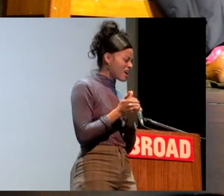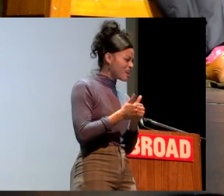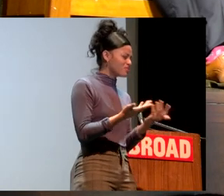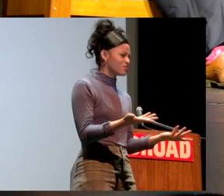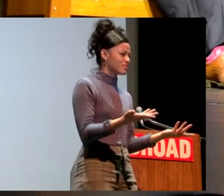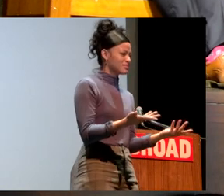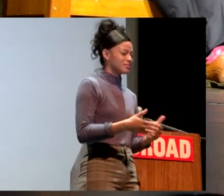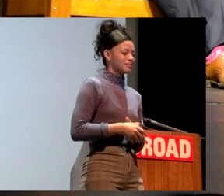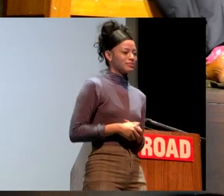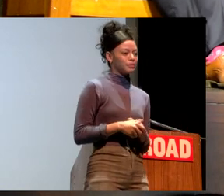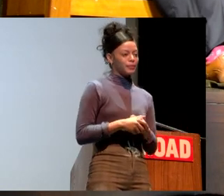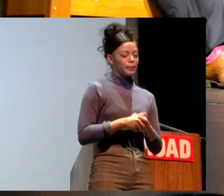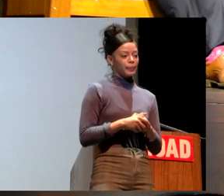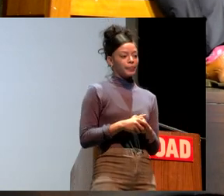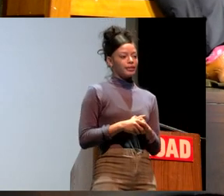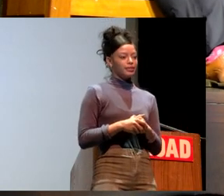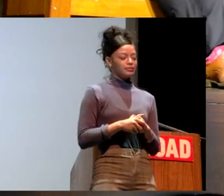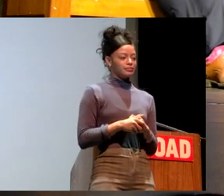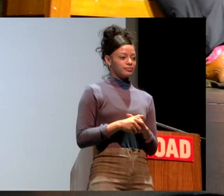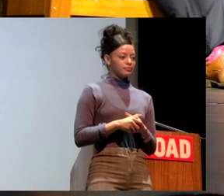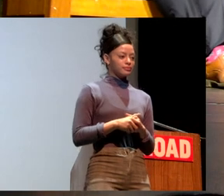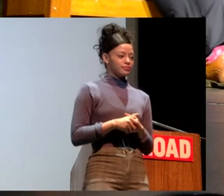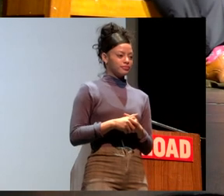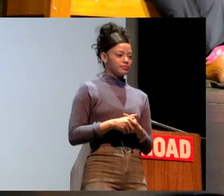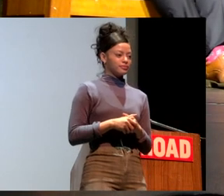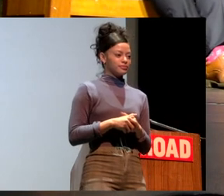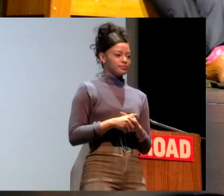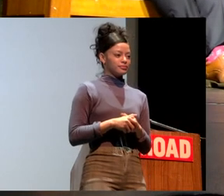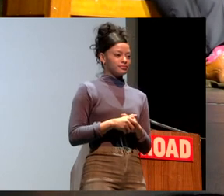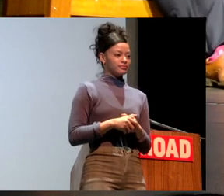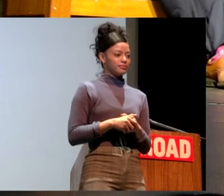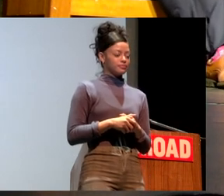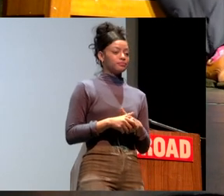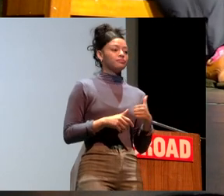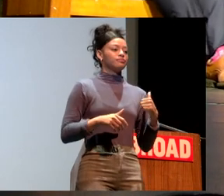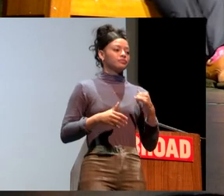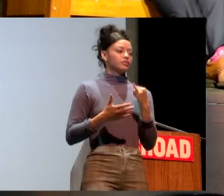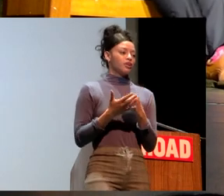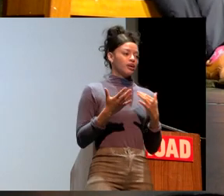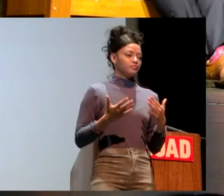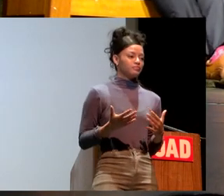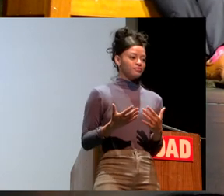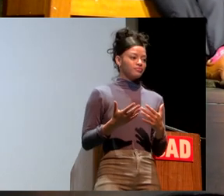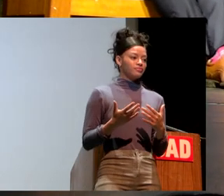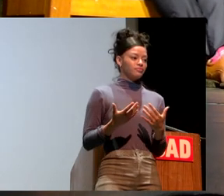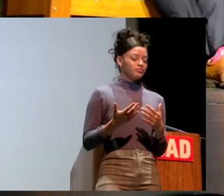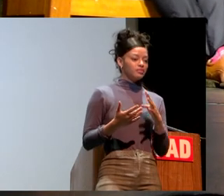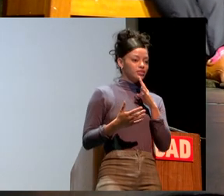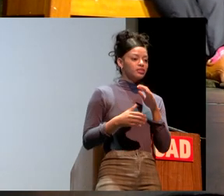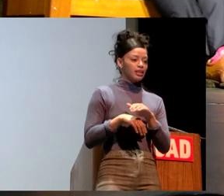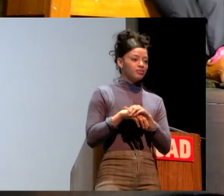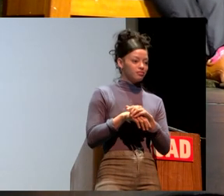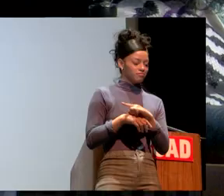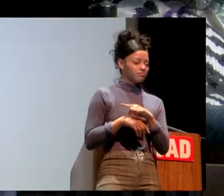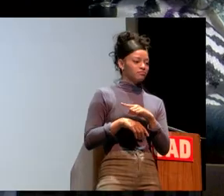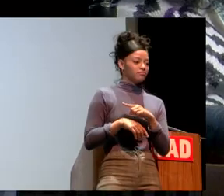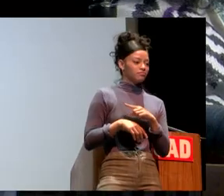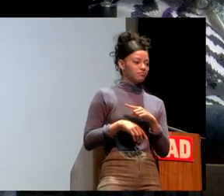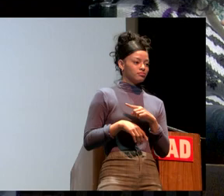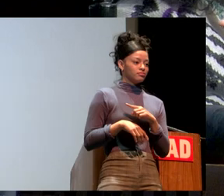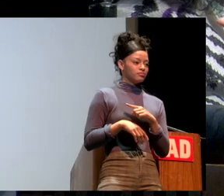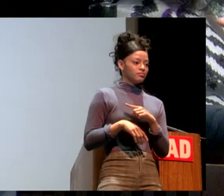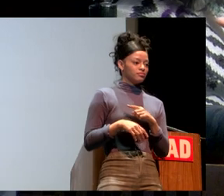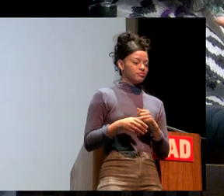Artifact fans here, but you know, you are super lucky because you can watching to the